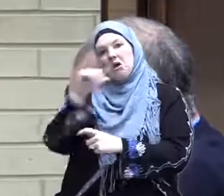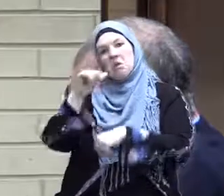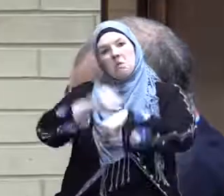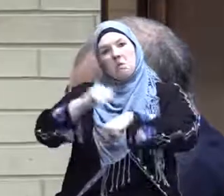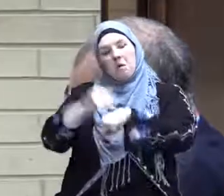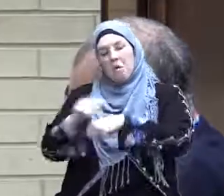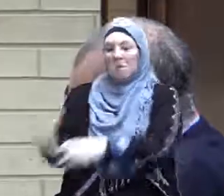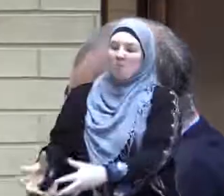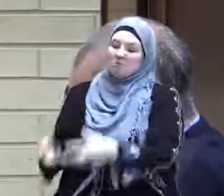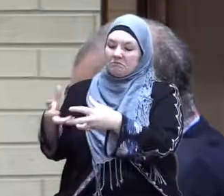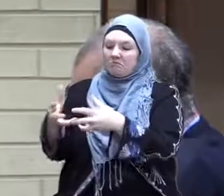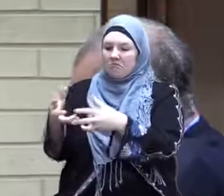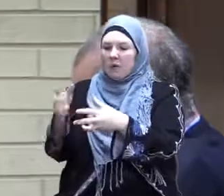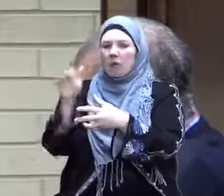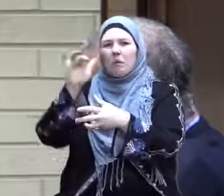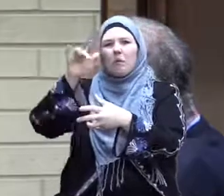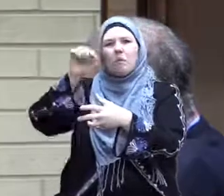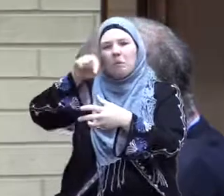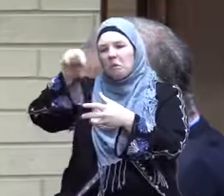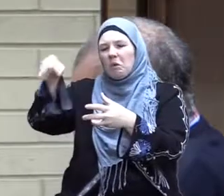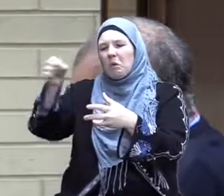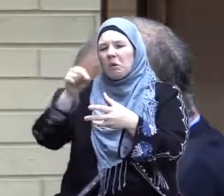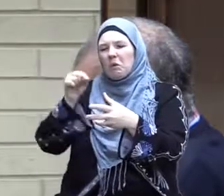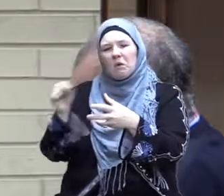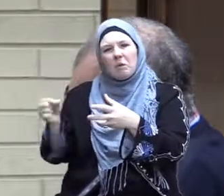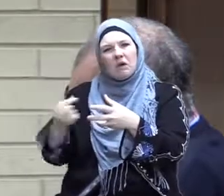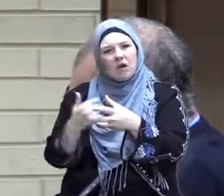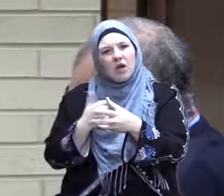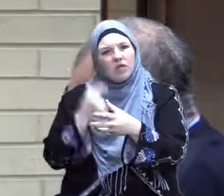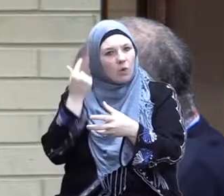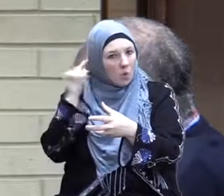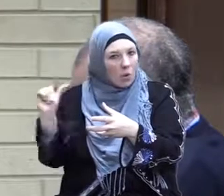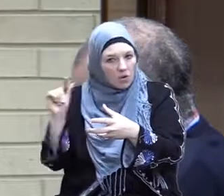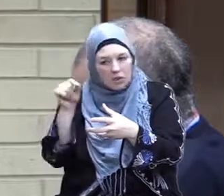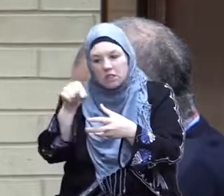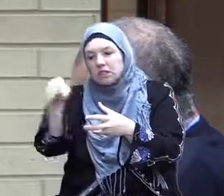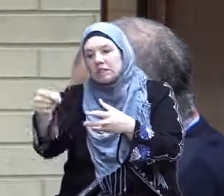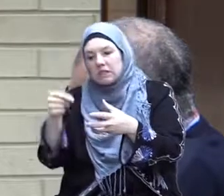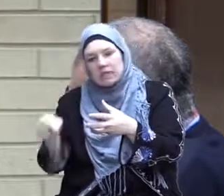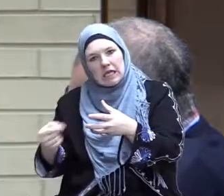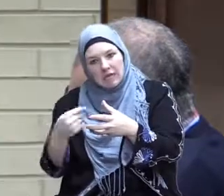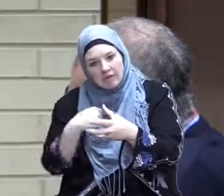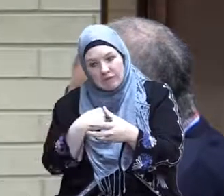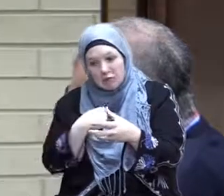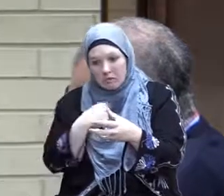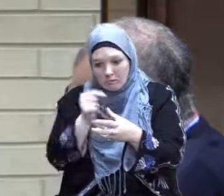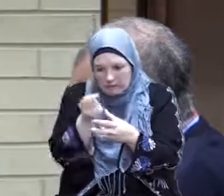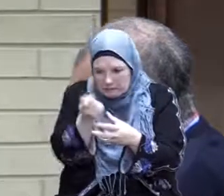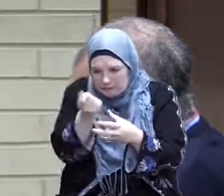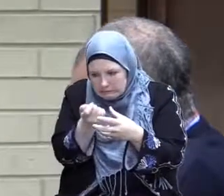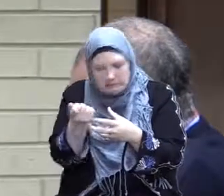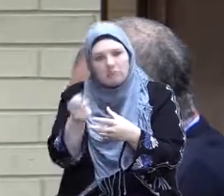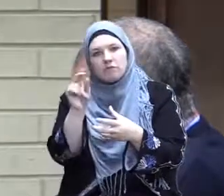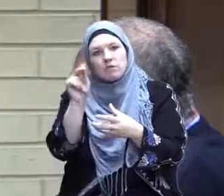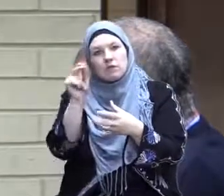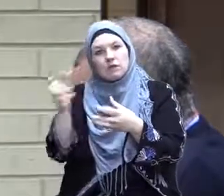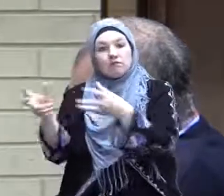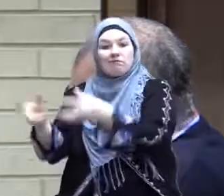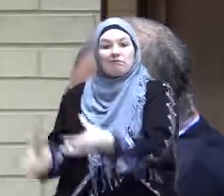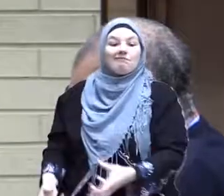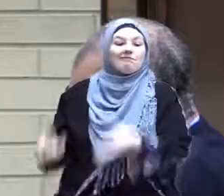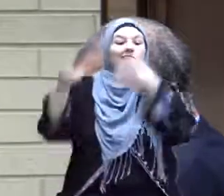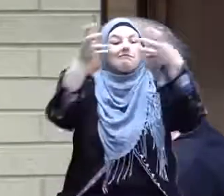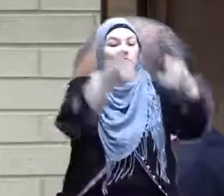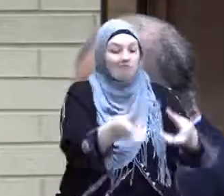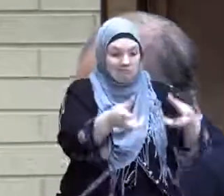And in the rock, it is mixed with gold. That's the purpose. So you take it, put it in a